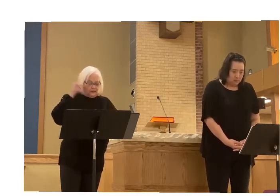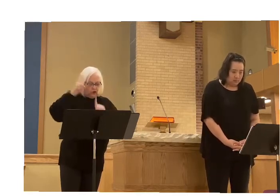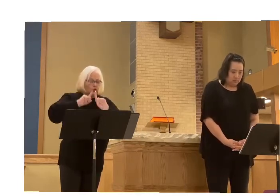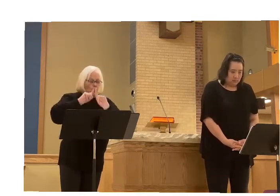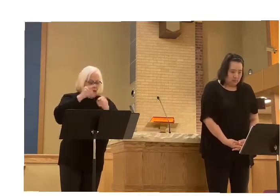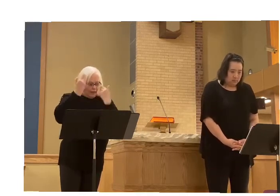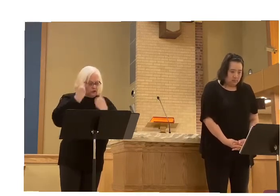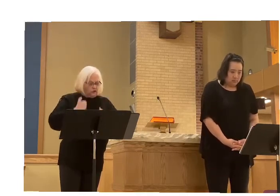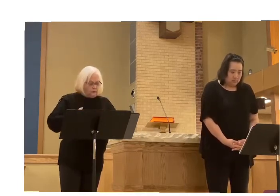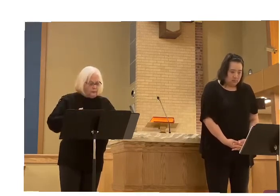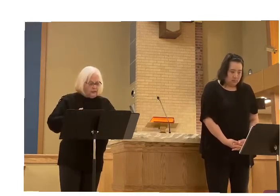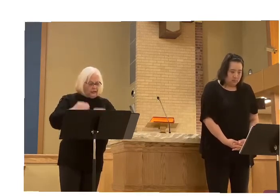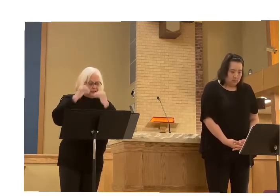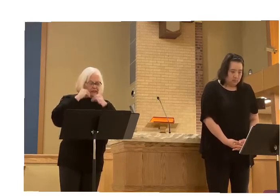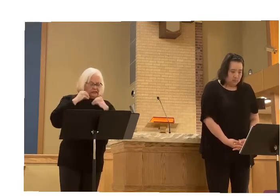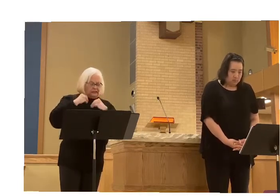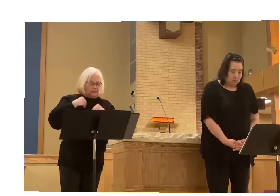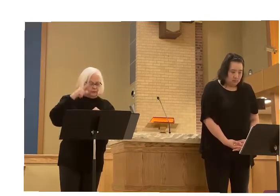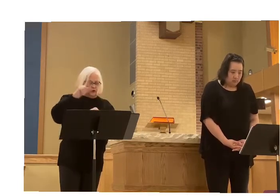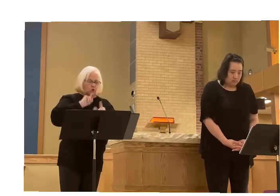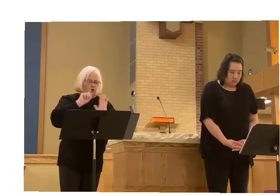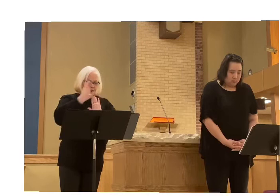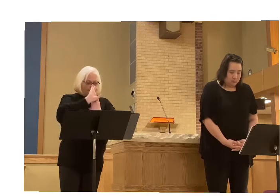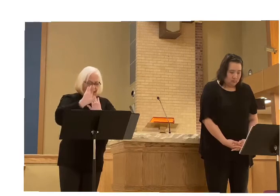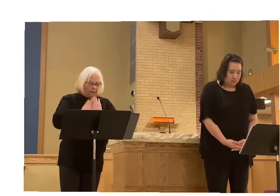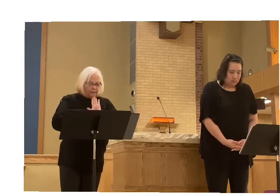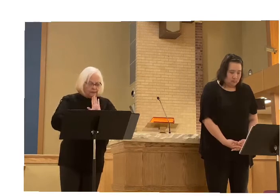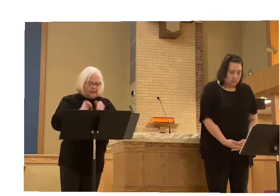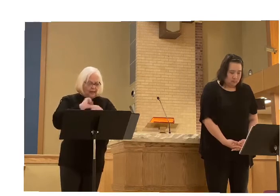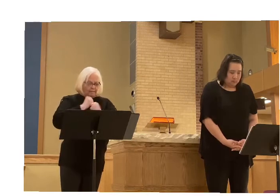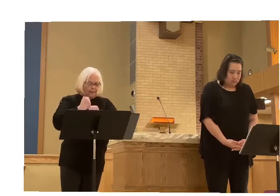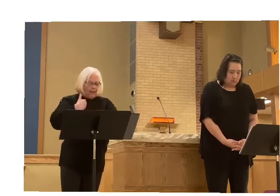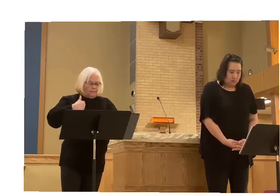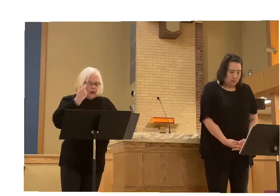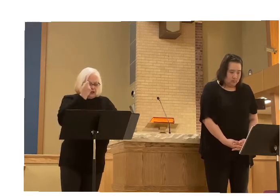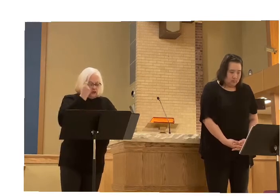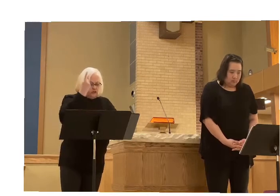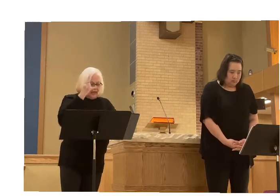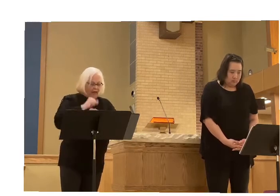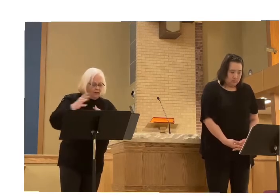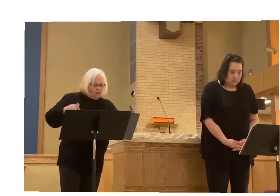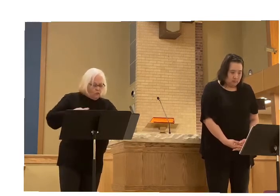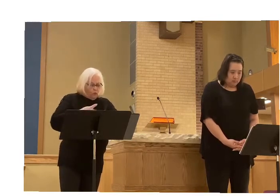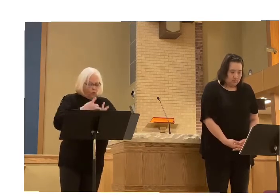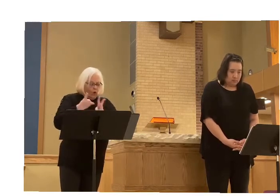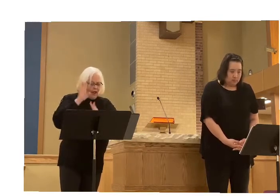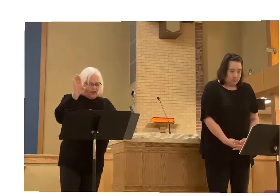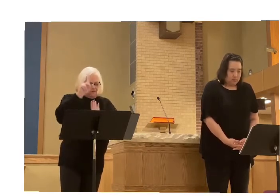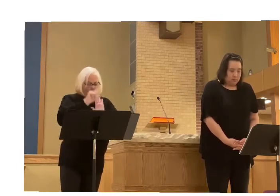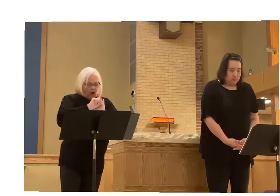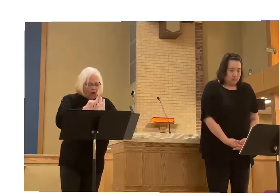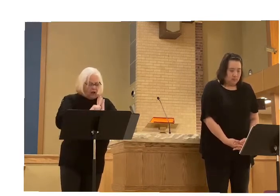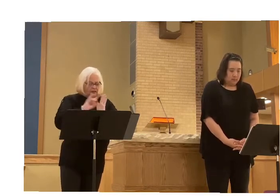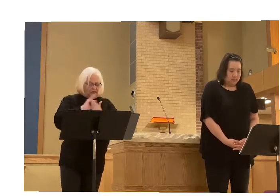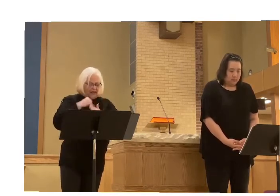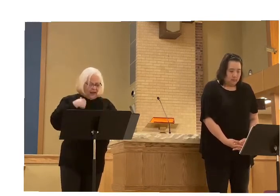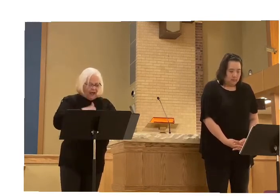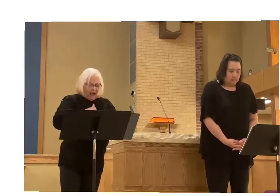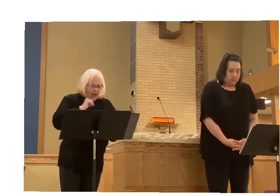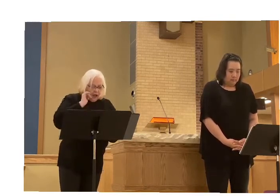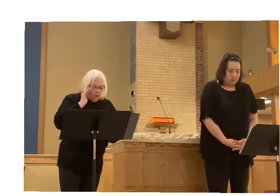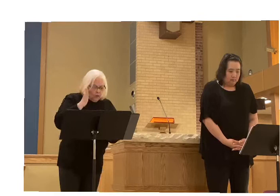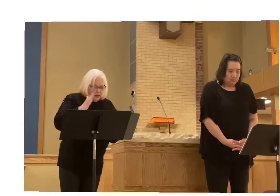me. Teach me your commands. Make me understand the way of your precepts, and I will meditate on your wondrous